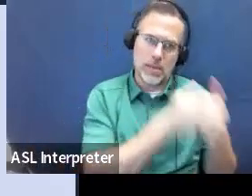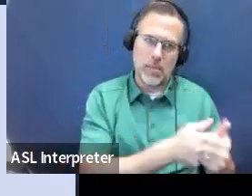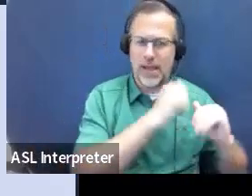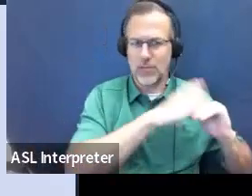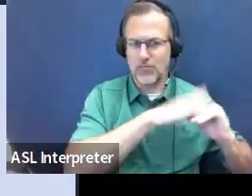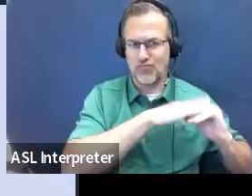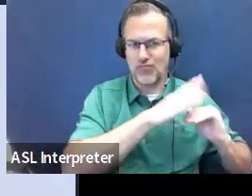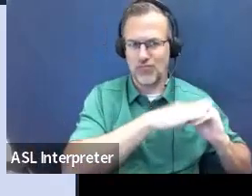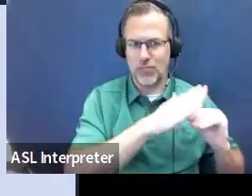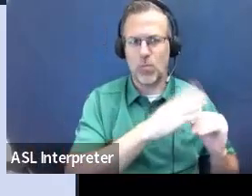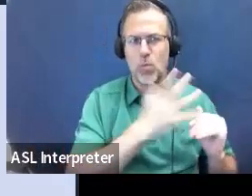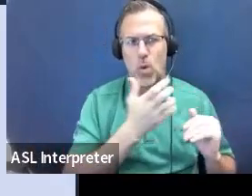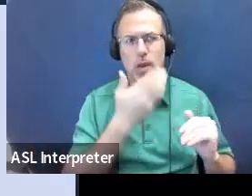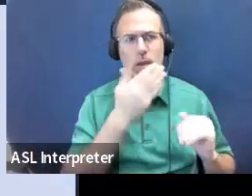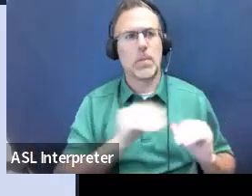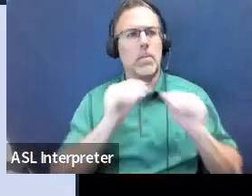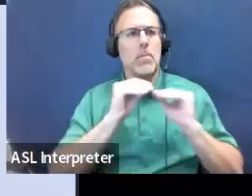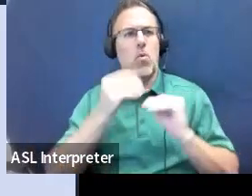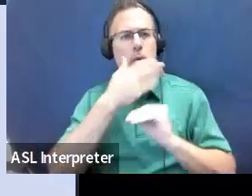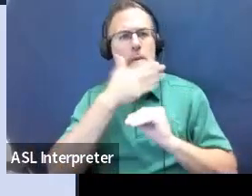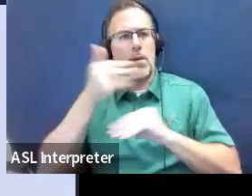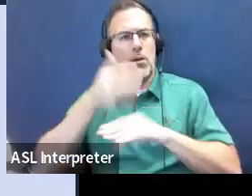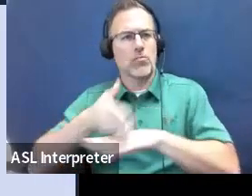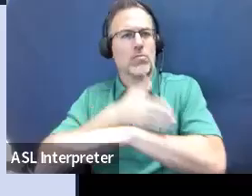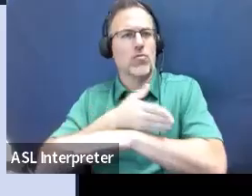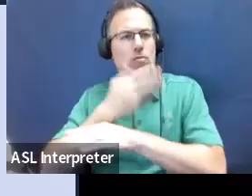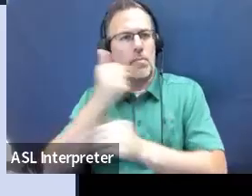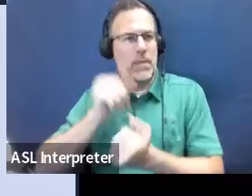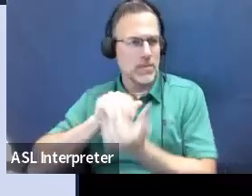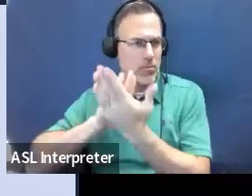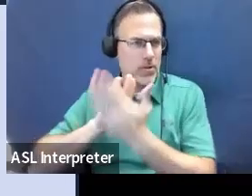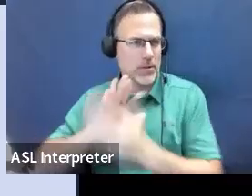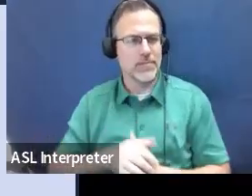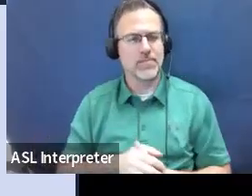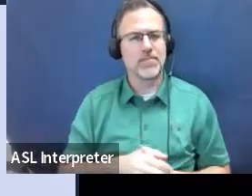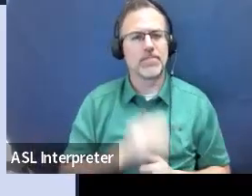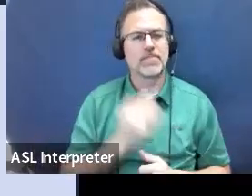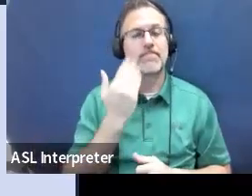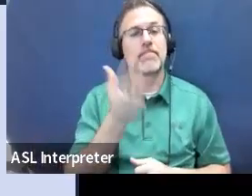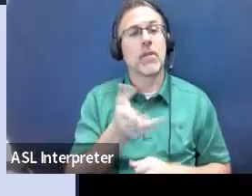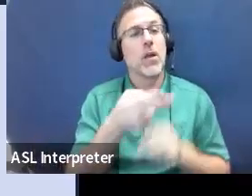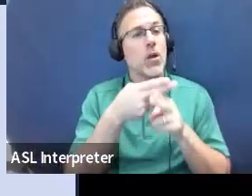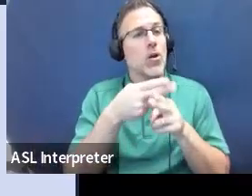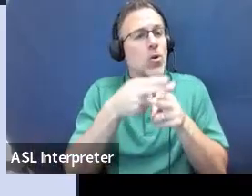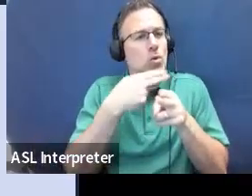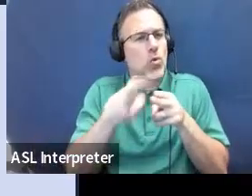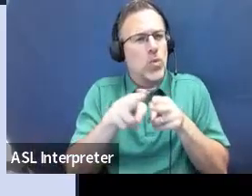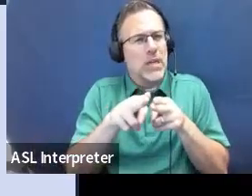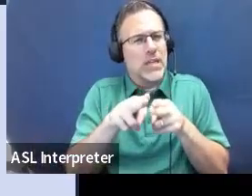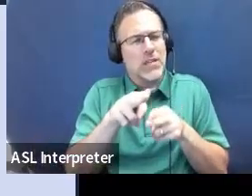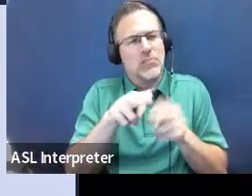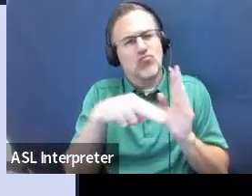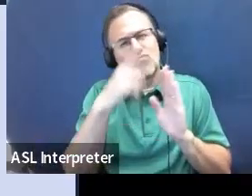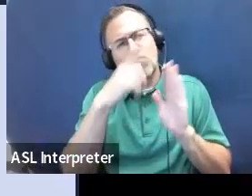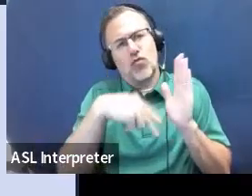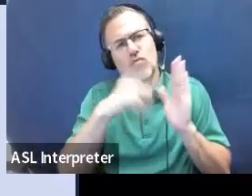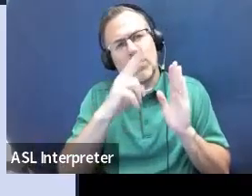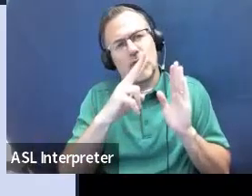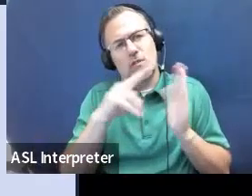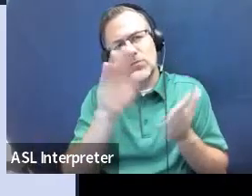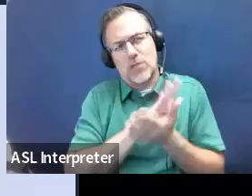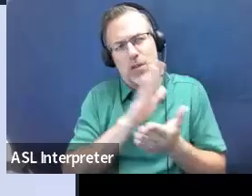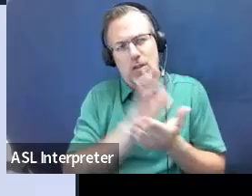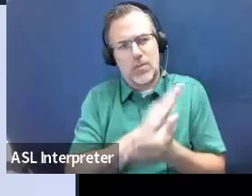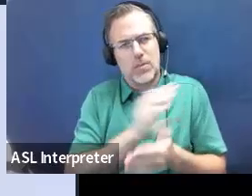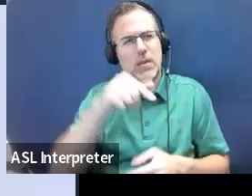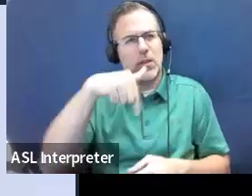So when we developed our IEP quick reference document, we broke it up into compliance and